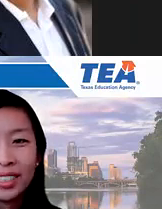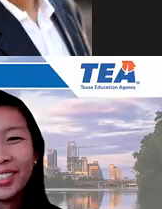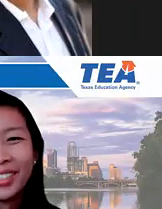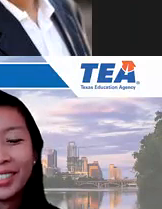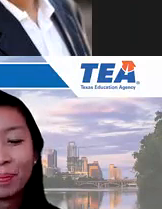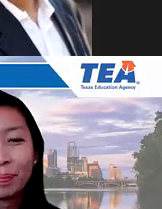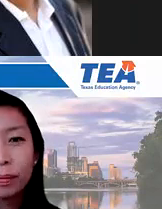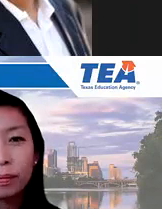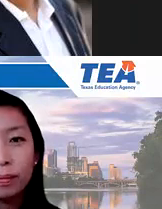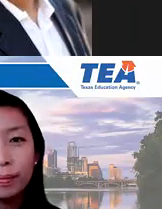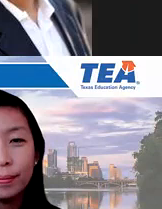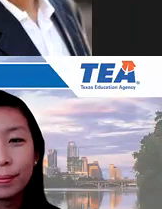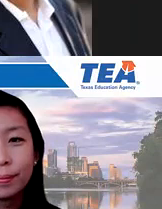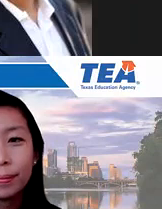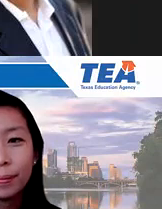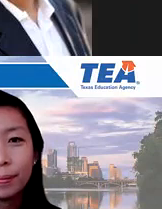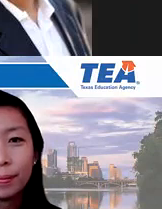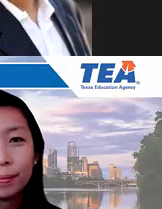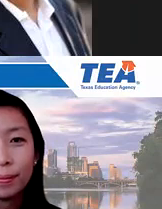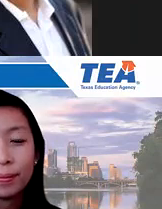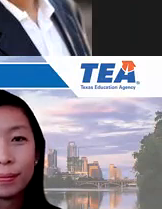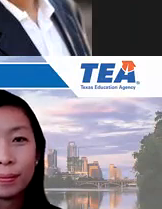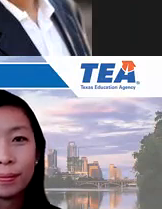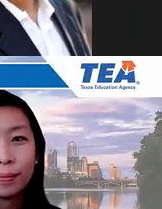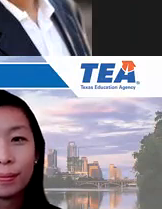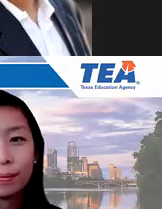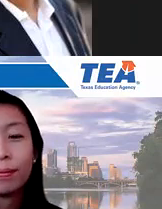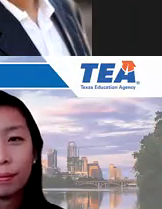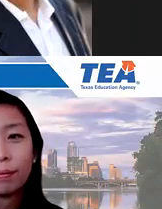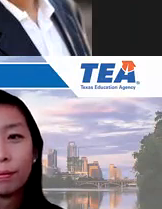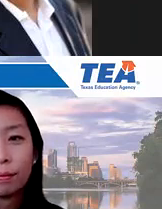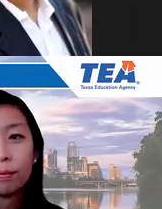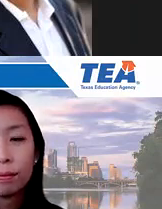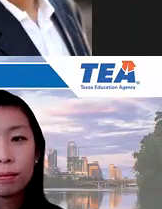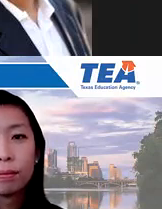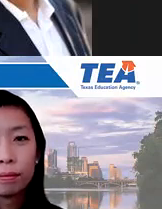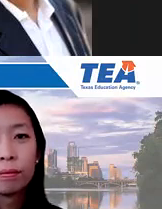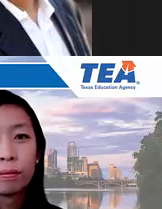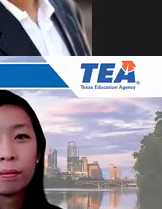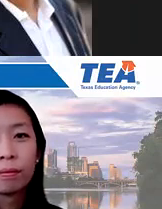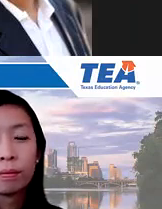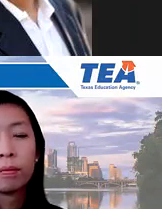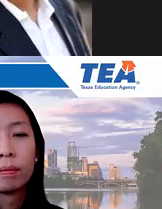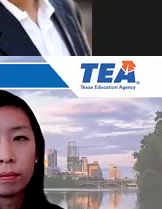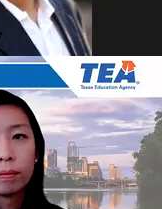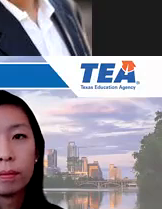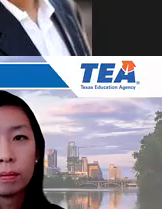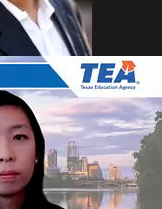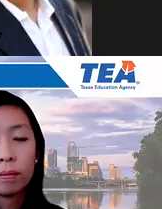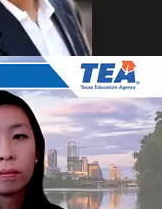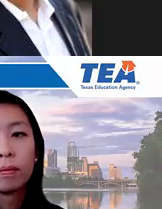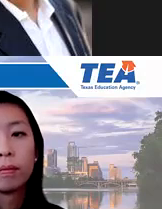Jose Rios. I work with Iris, and I am in charge of the administration of our state test and also the development of